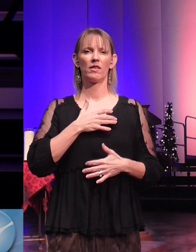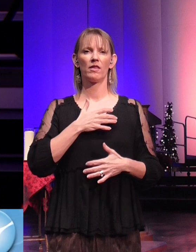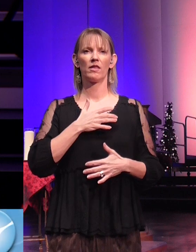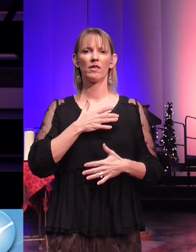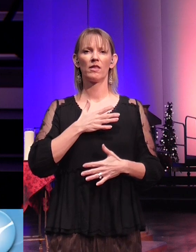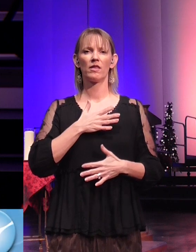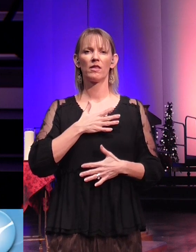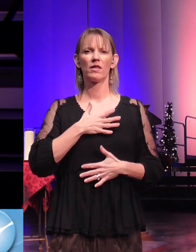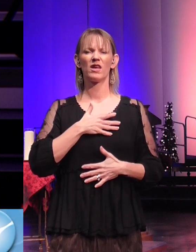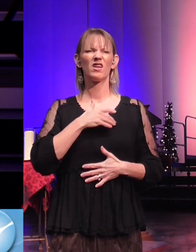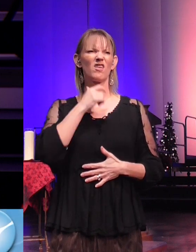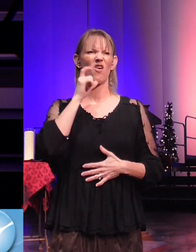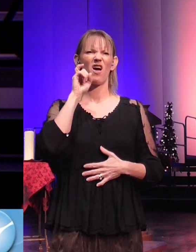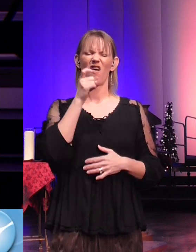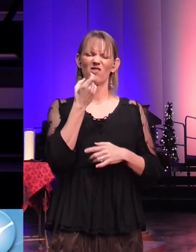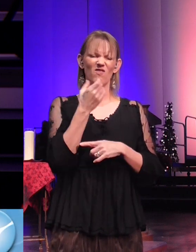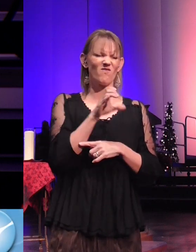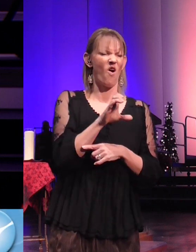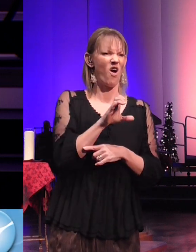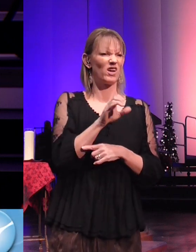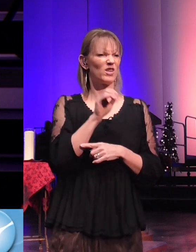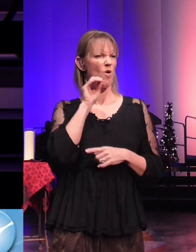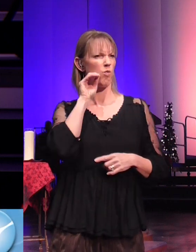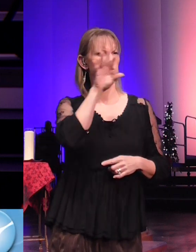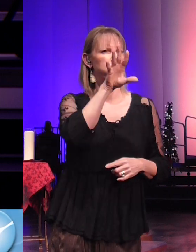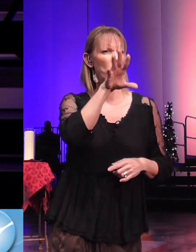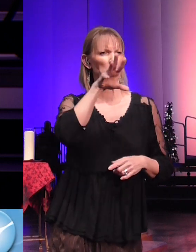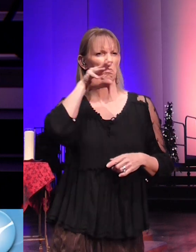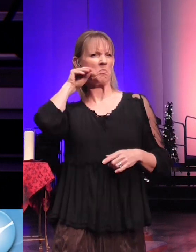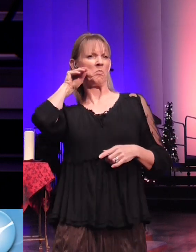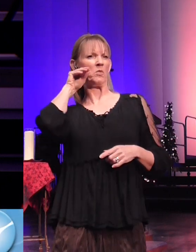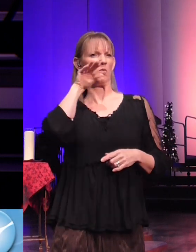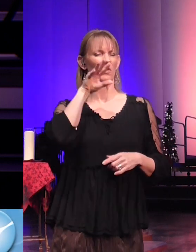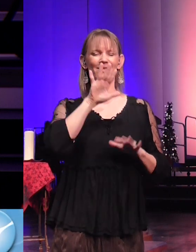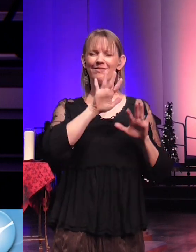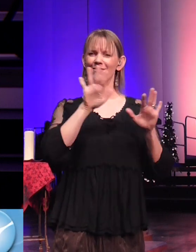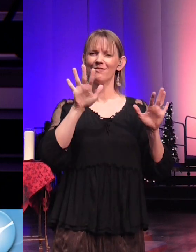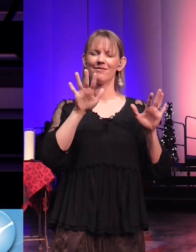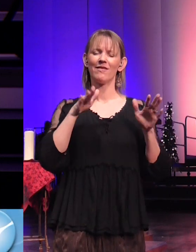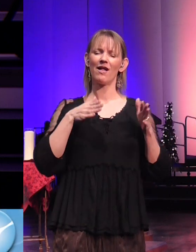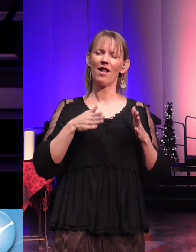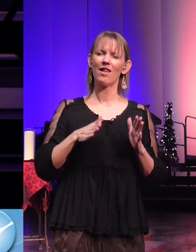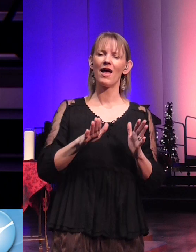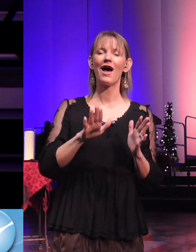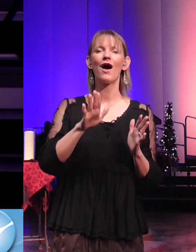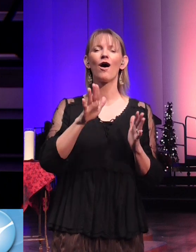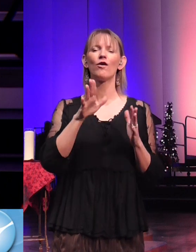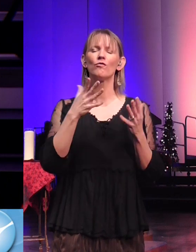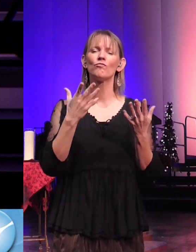Not having to push it or pull it, but just allow it to enter.